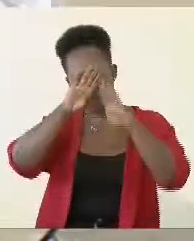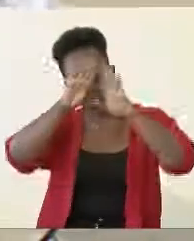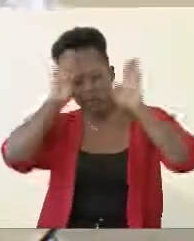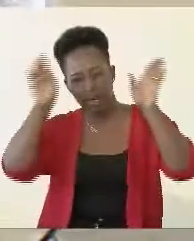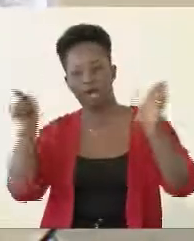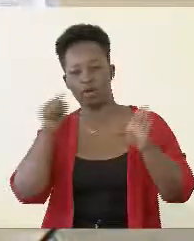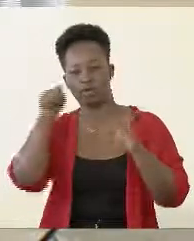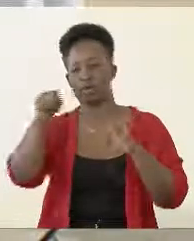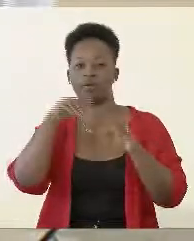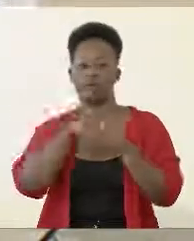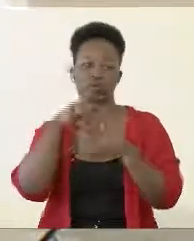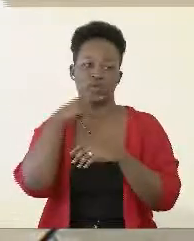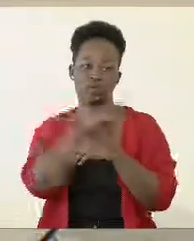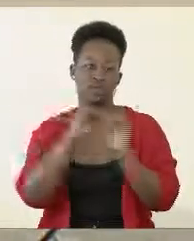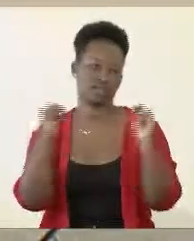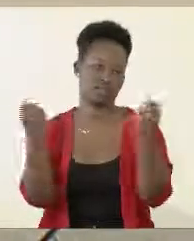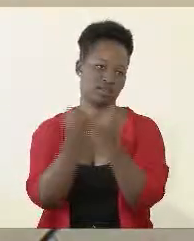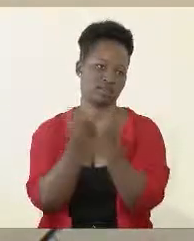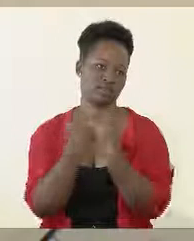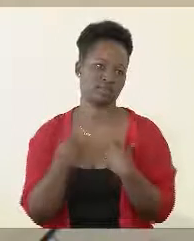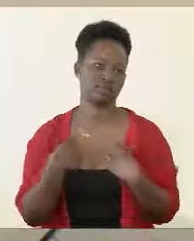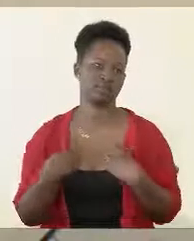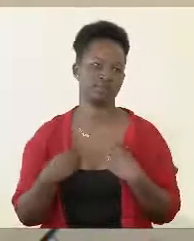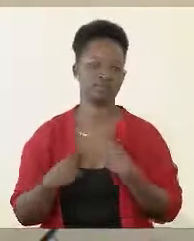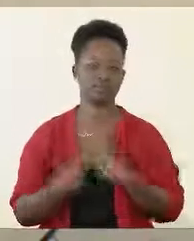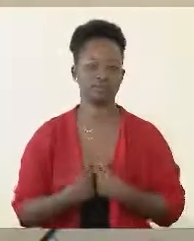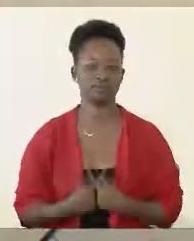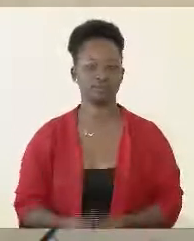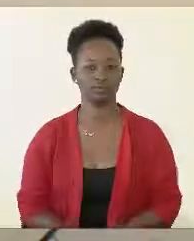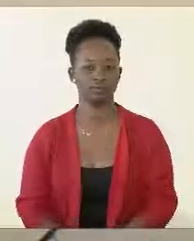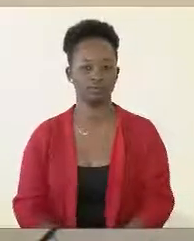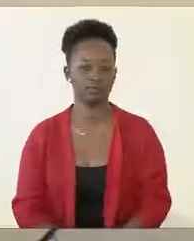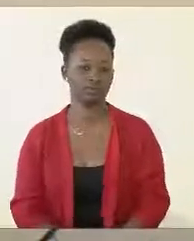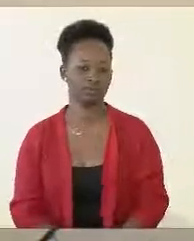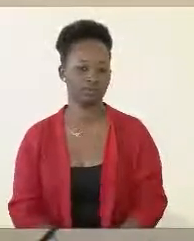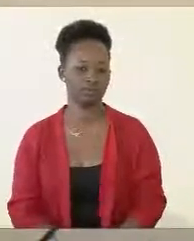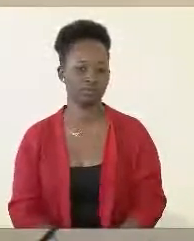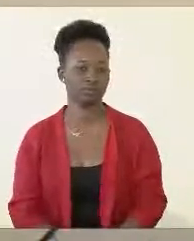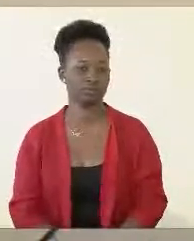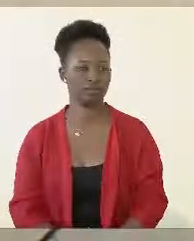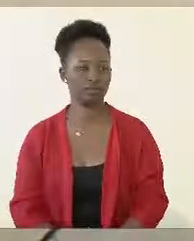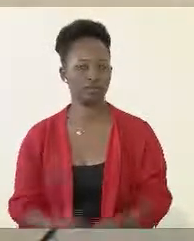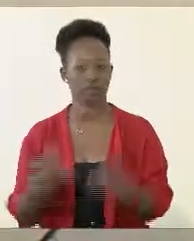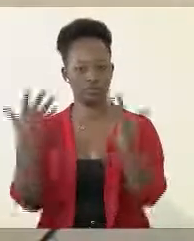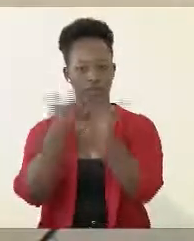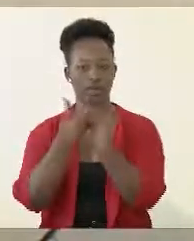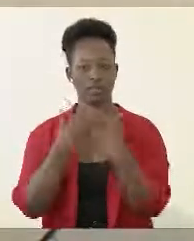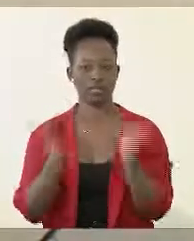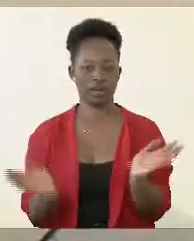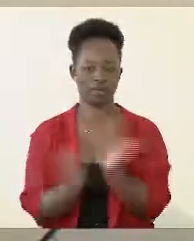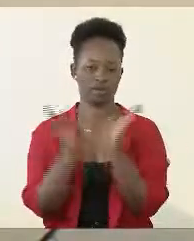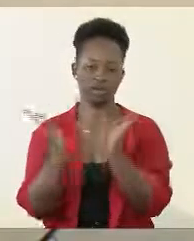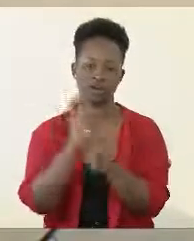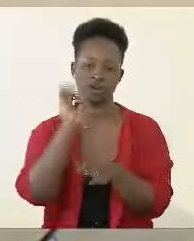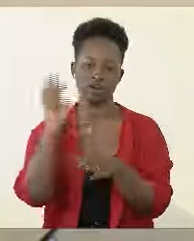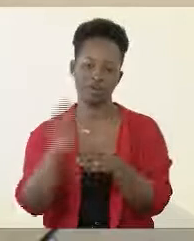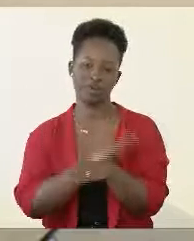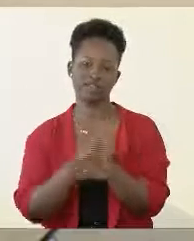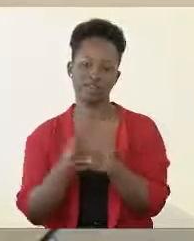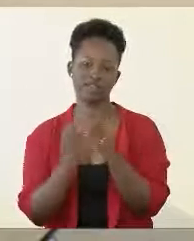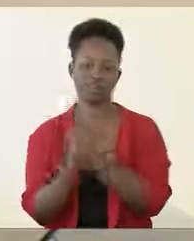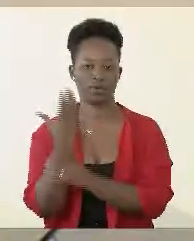Advantages that accrue due to large-scale production and expansion of the farm. Then when you apply